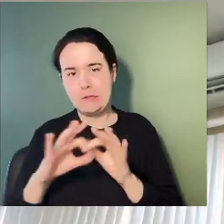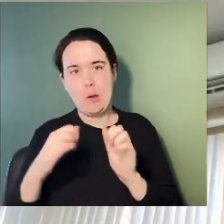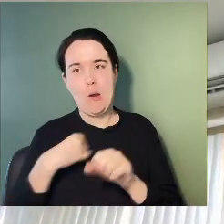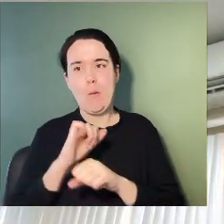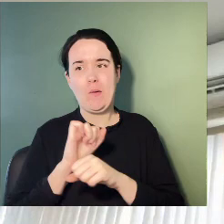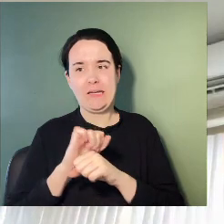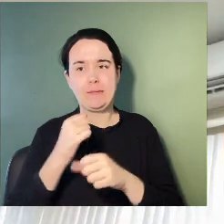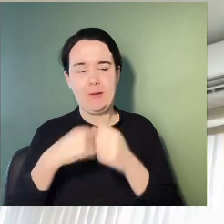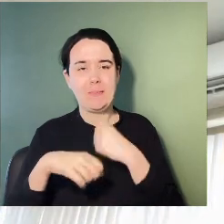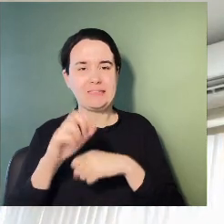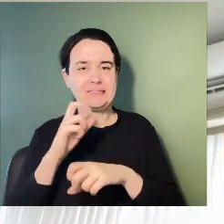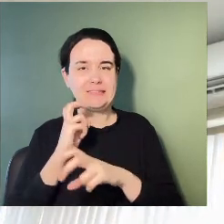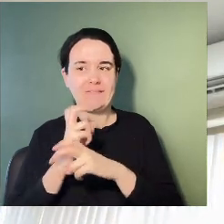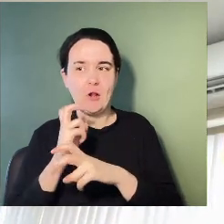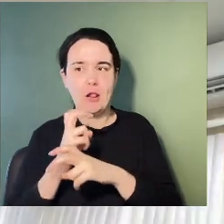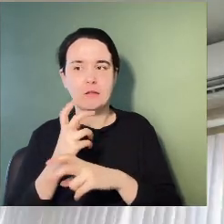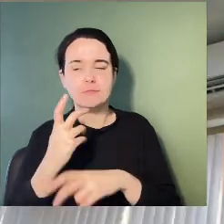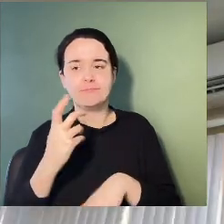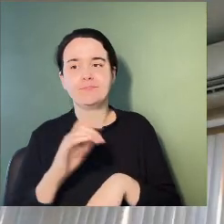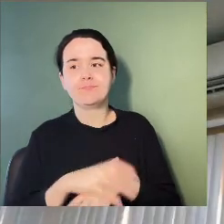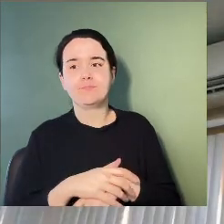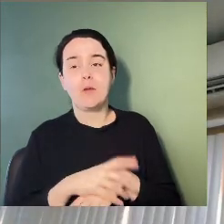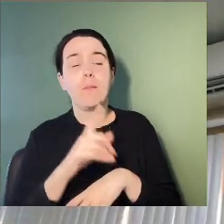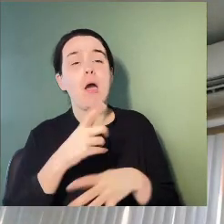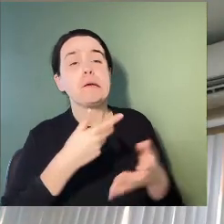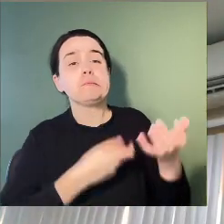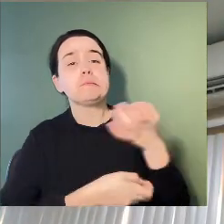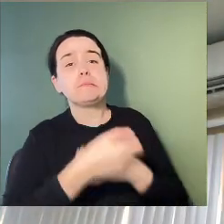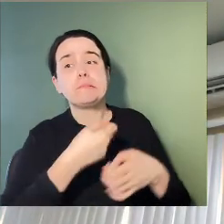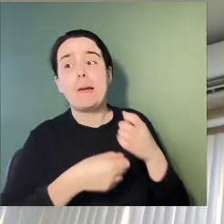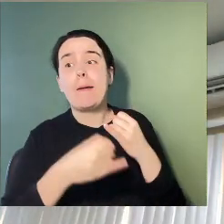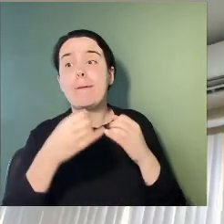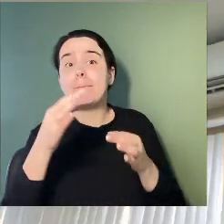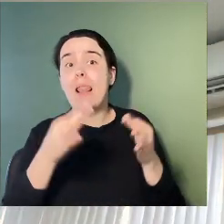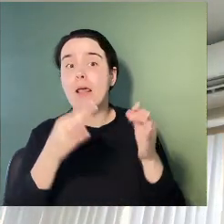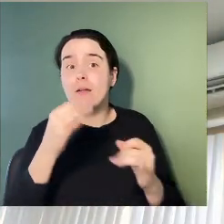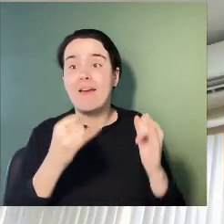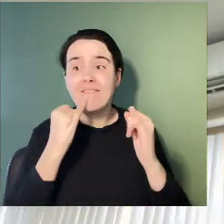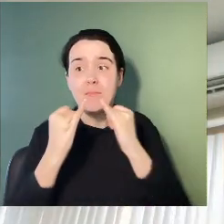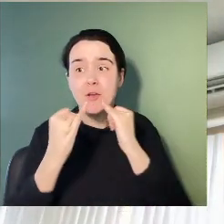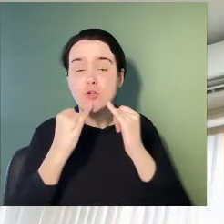is just about bringing political information to people.